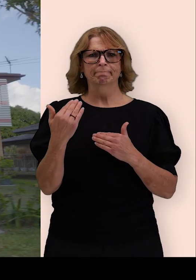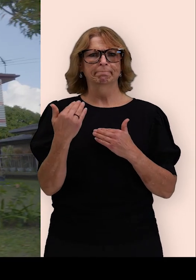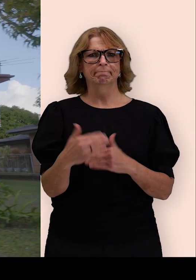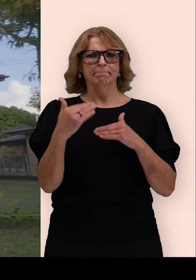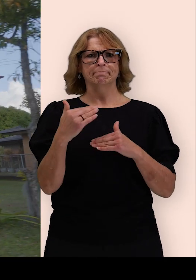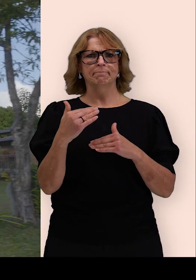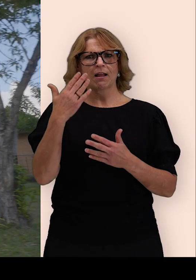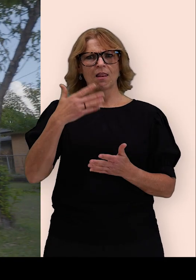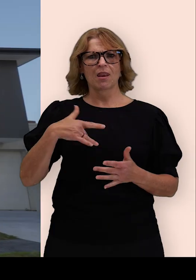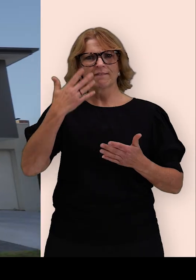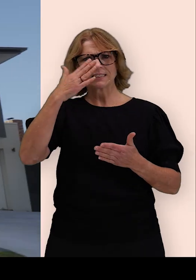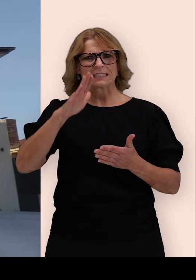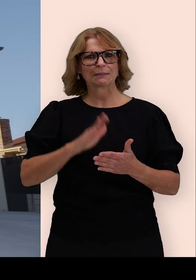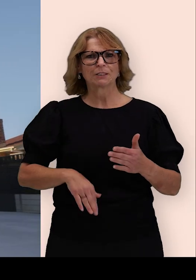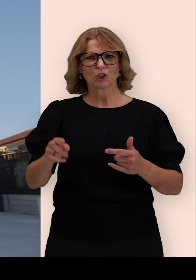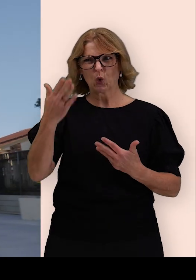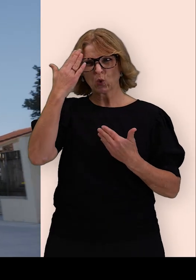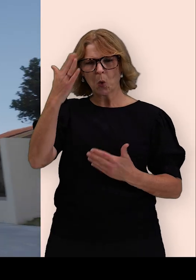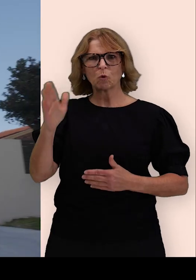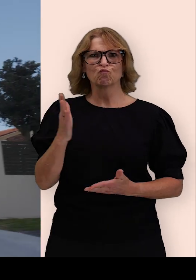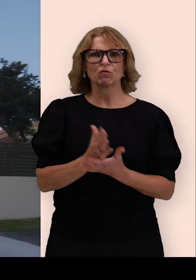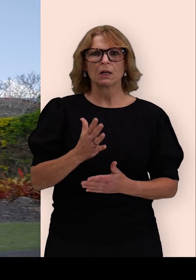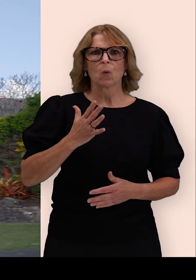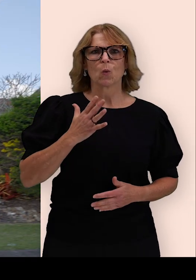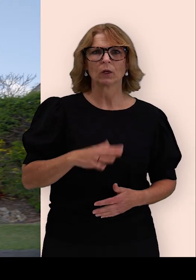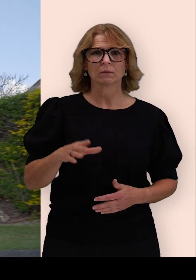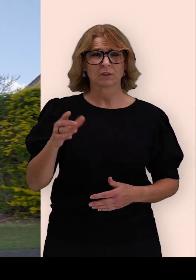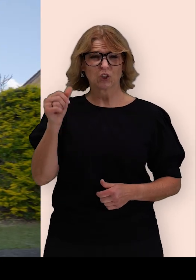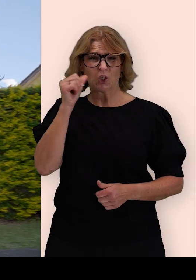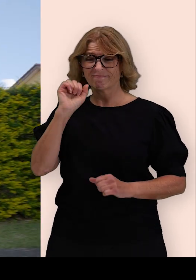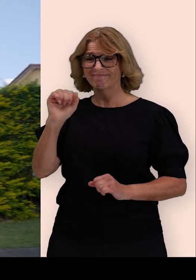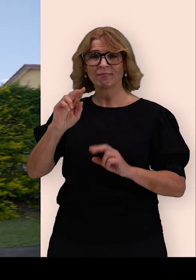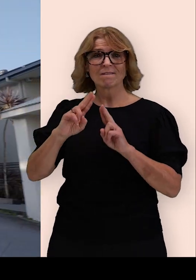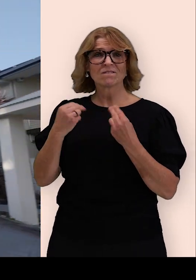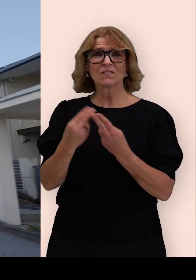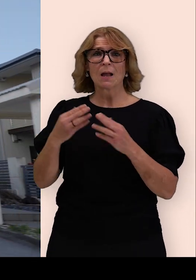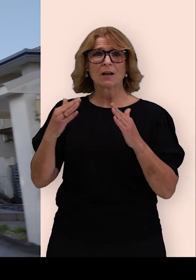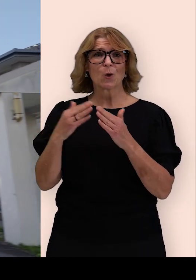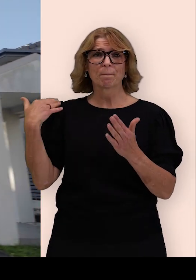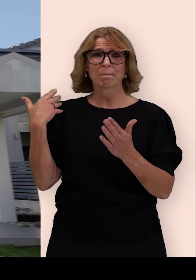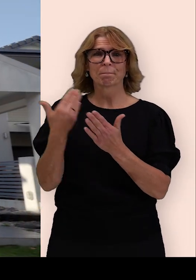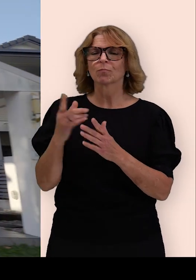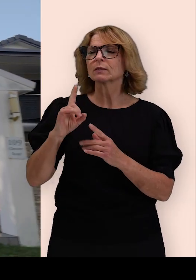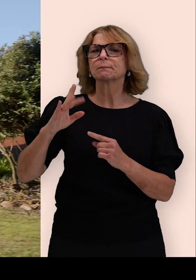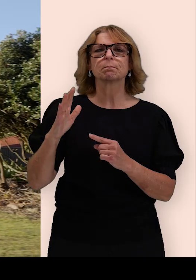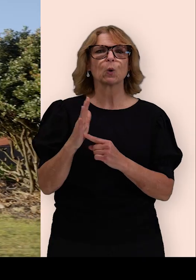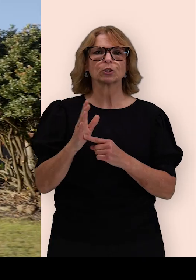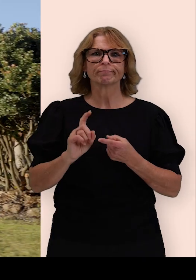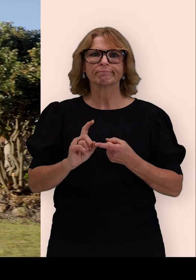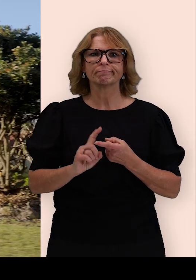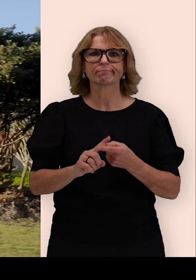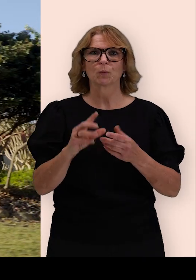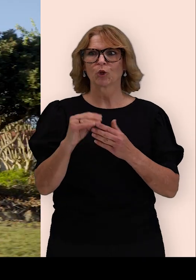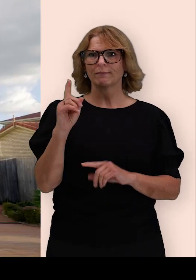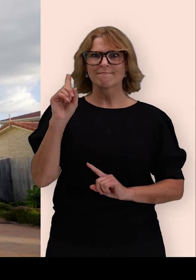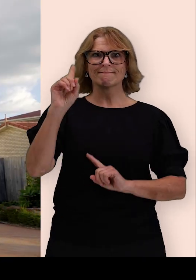She'd had quite limited life experience, so she didn't actually know what she wanted. All she'd known is her family home. What was really important to her